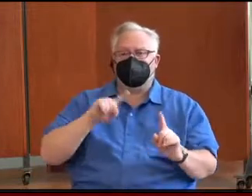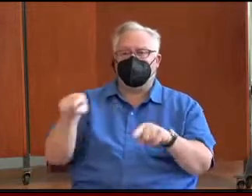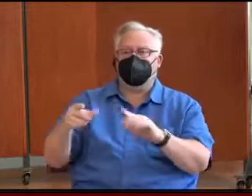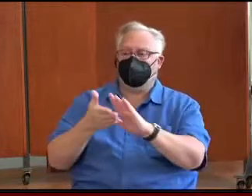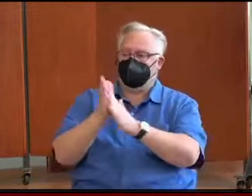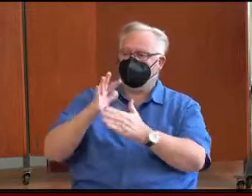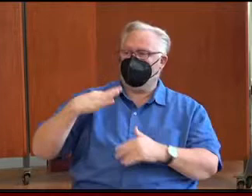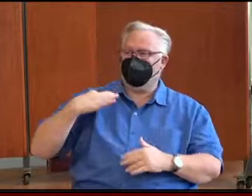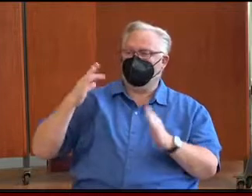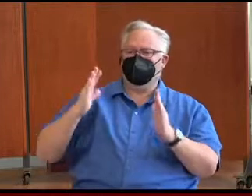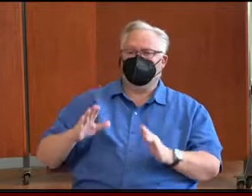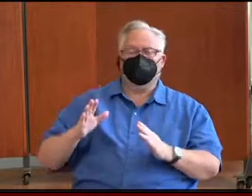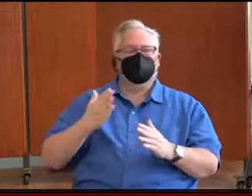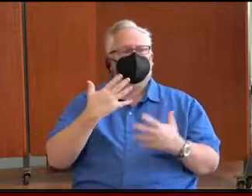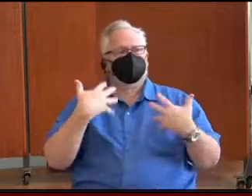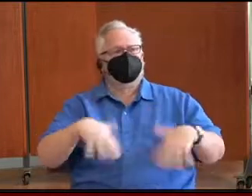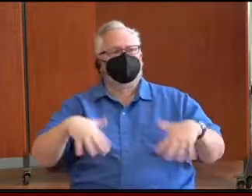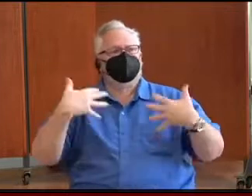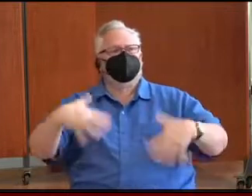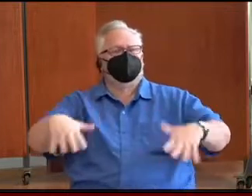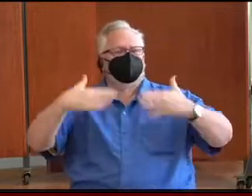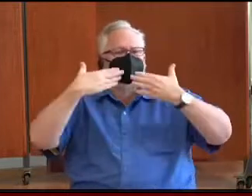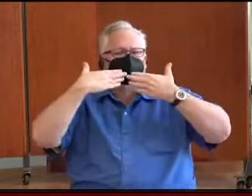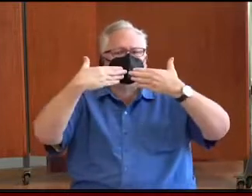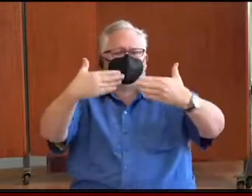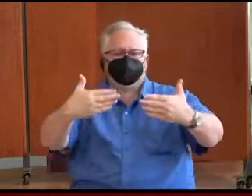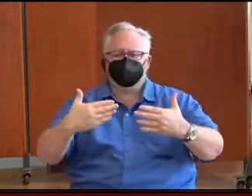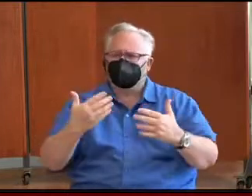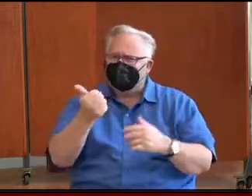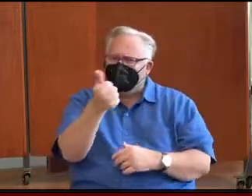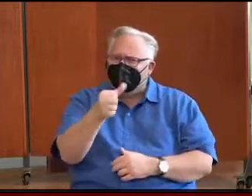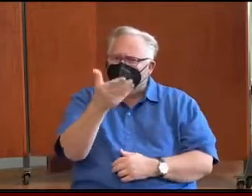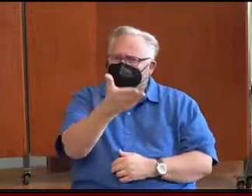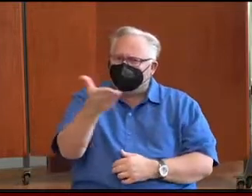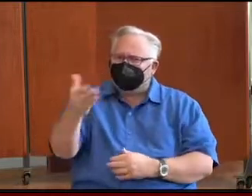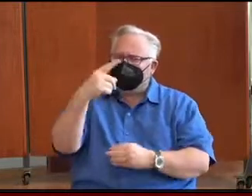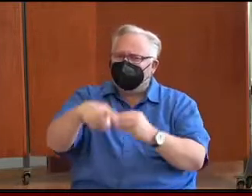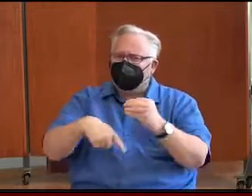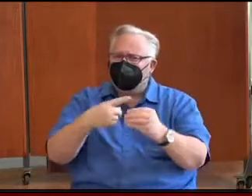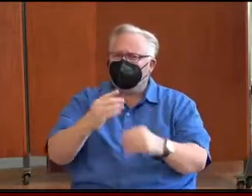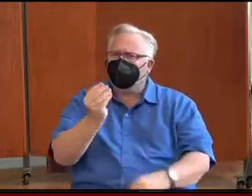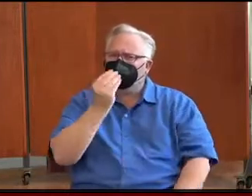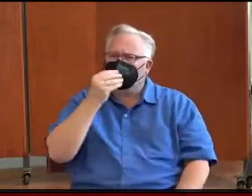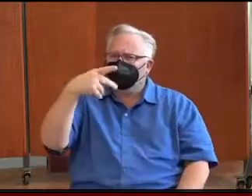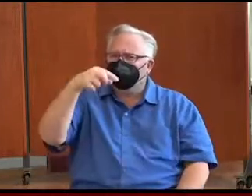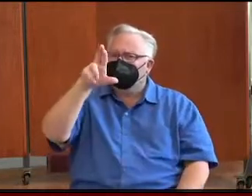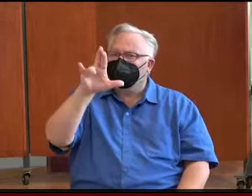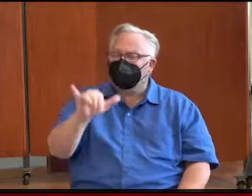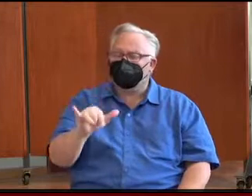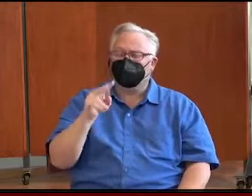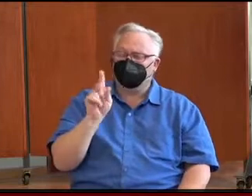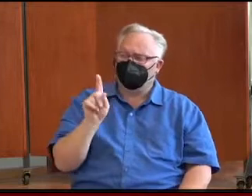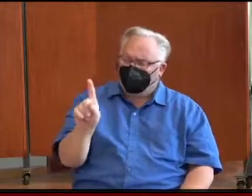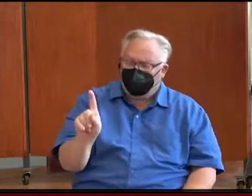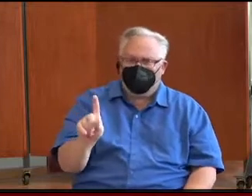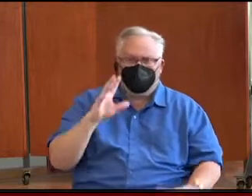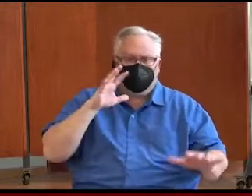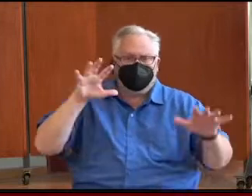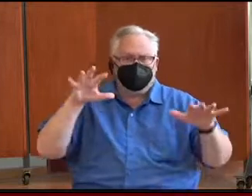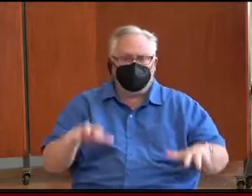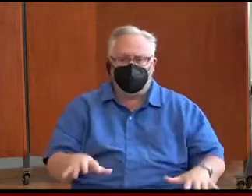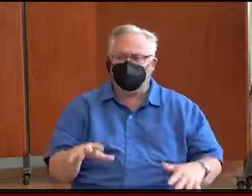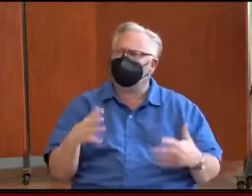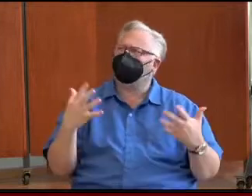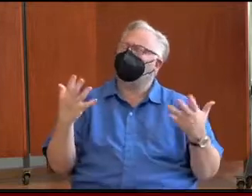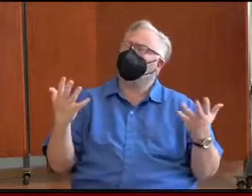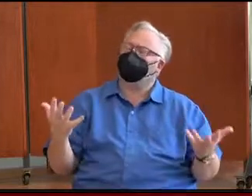volunteer. Wow, thank you. Is there anything about the pantry that surprised you?